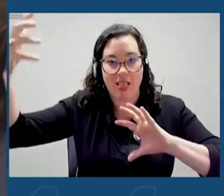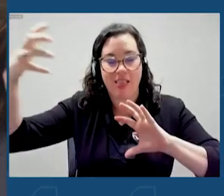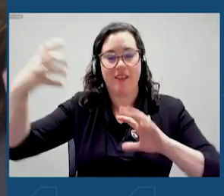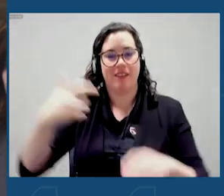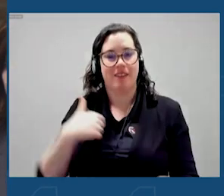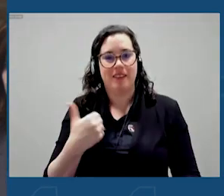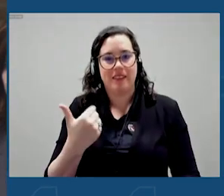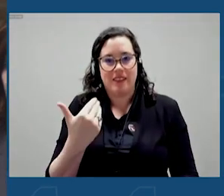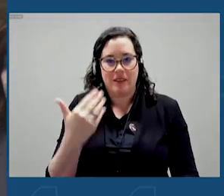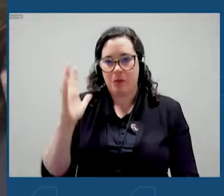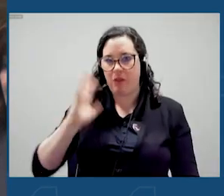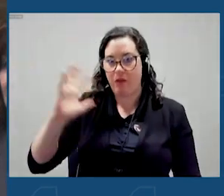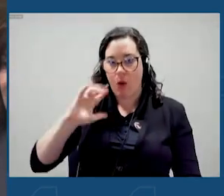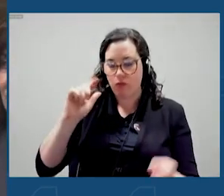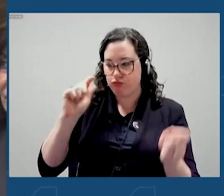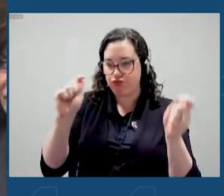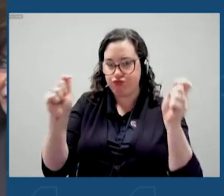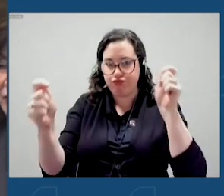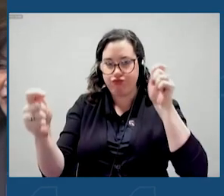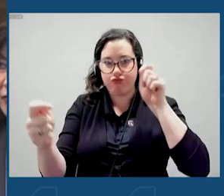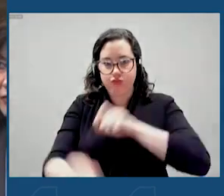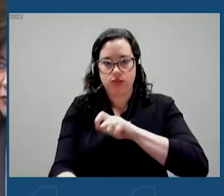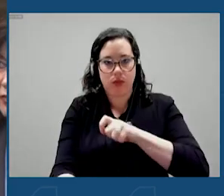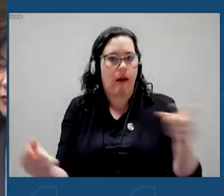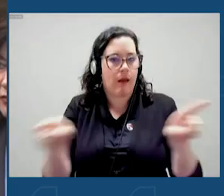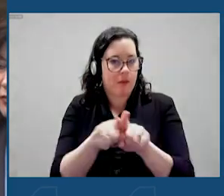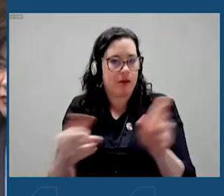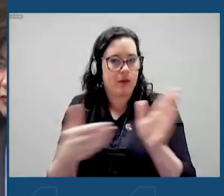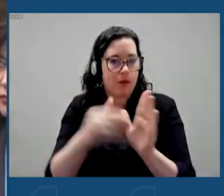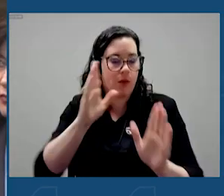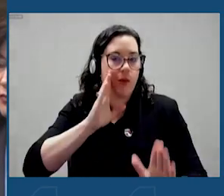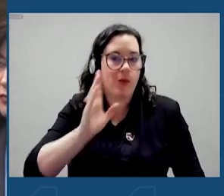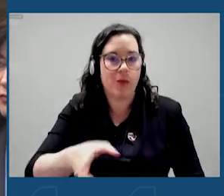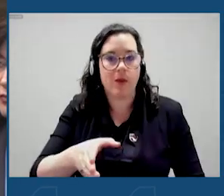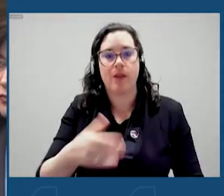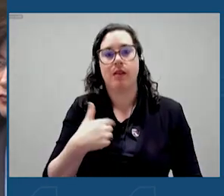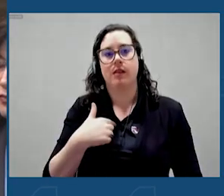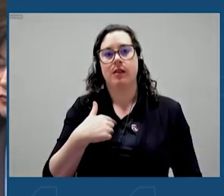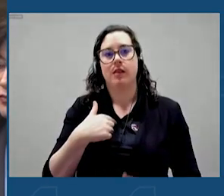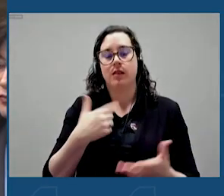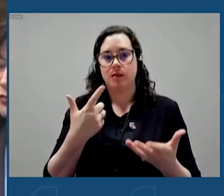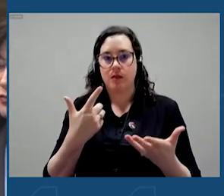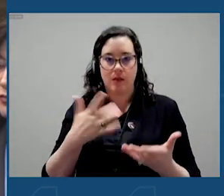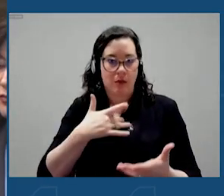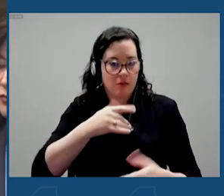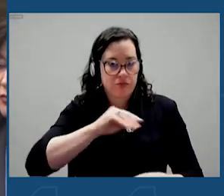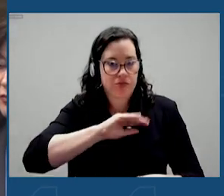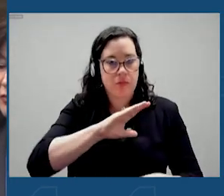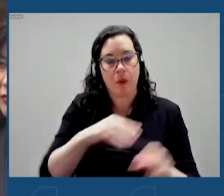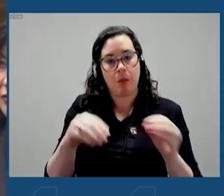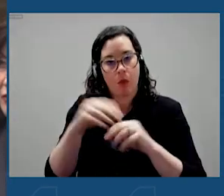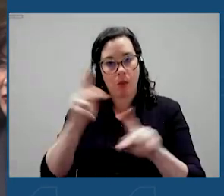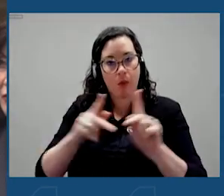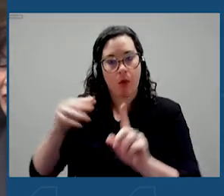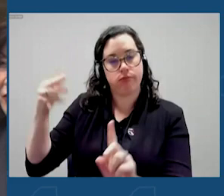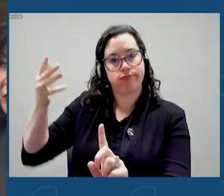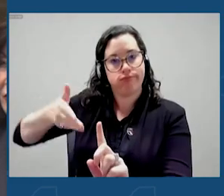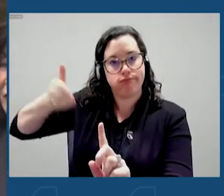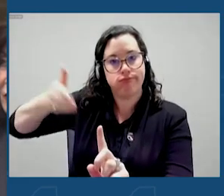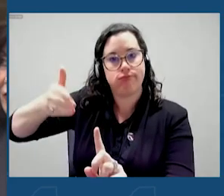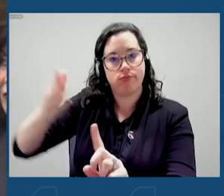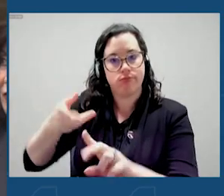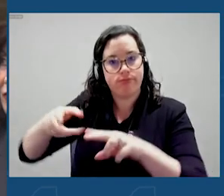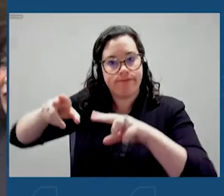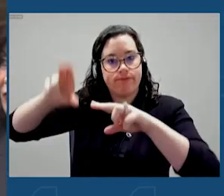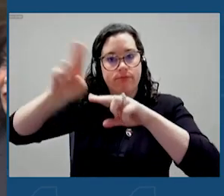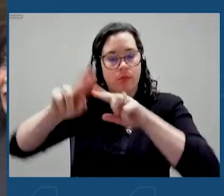is what we're doing. Ridership is up. People are feeling confidence about their system. As Chief Kemper will go through